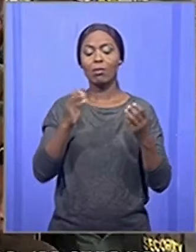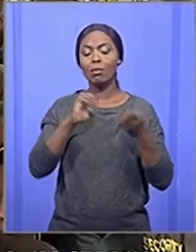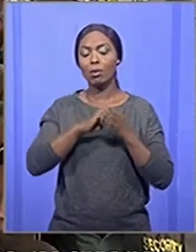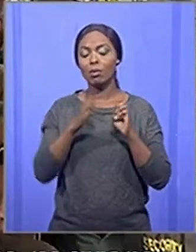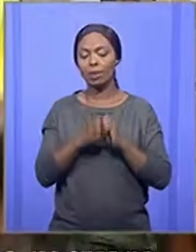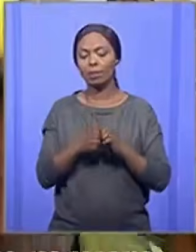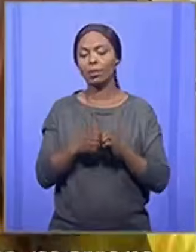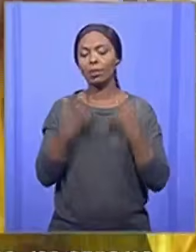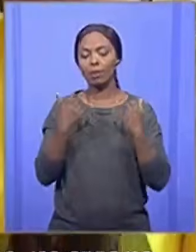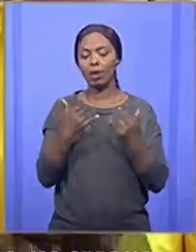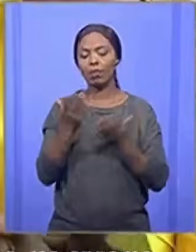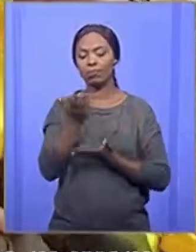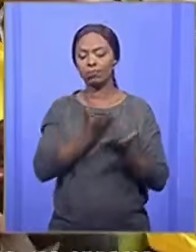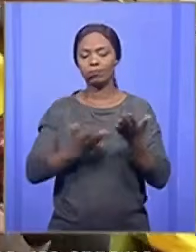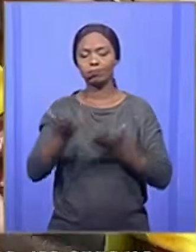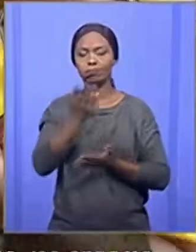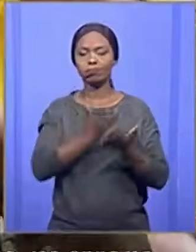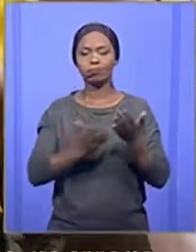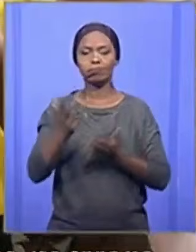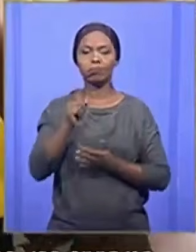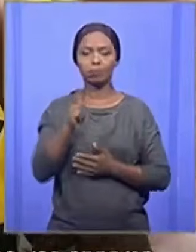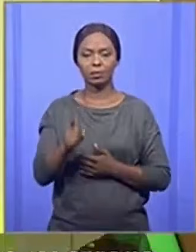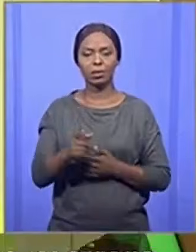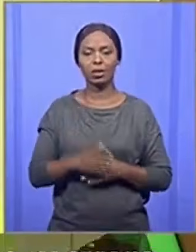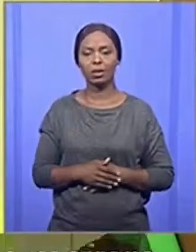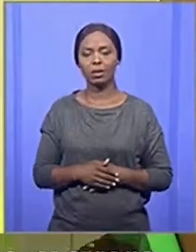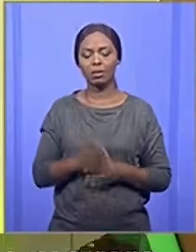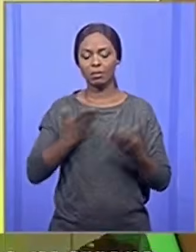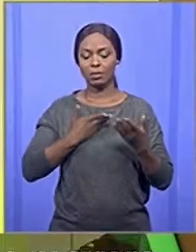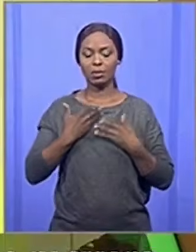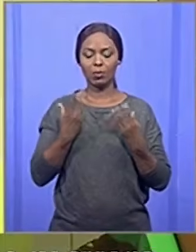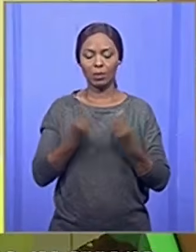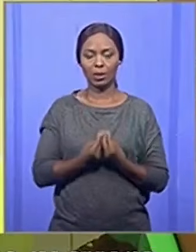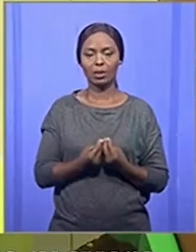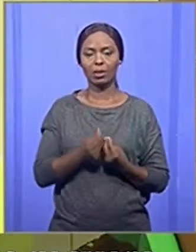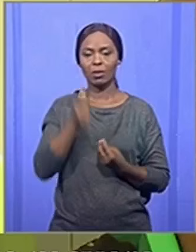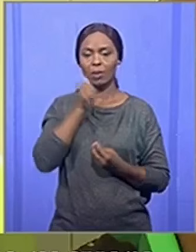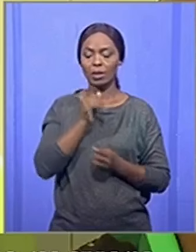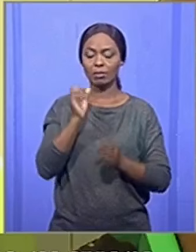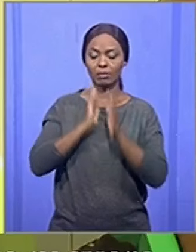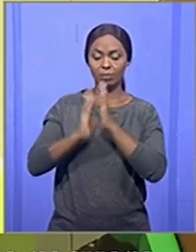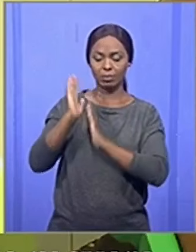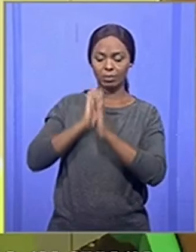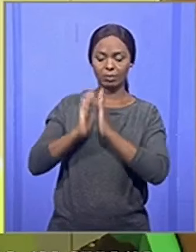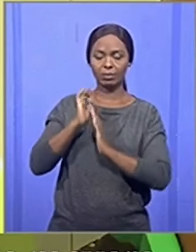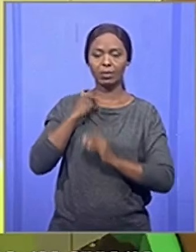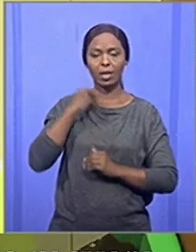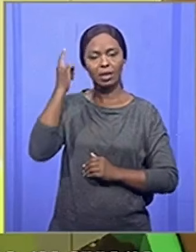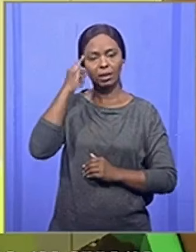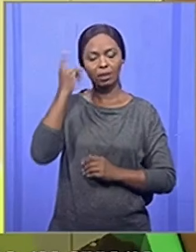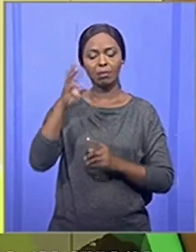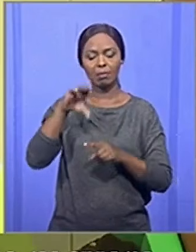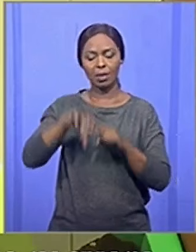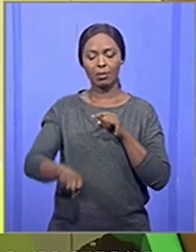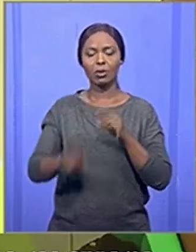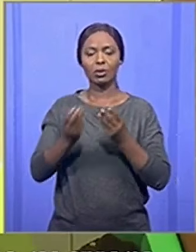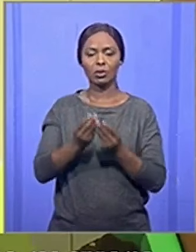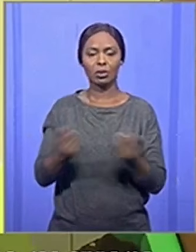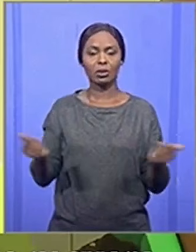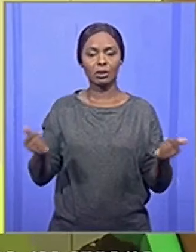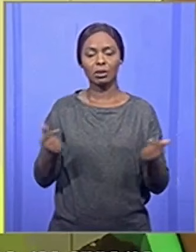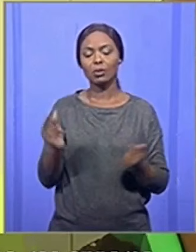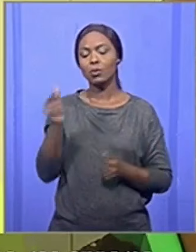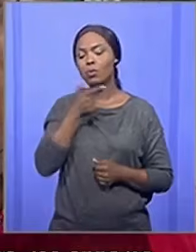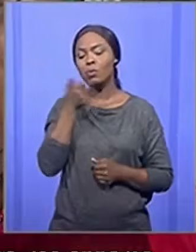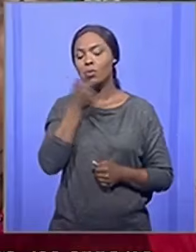And when I got the briefing this morning, it's like I think they are coming to a solution. So very soon that problem will